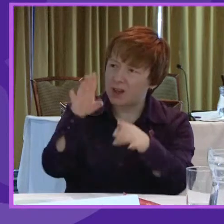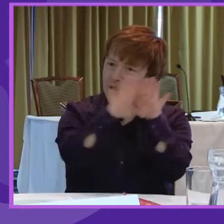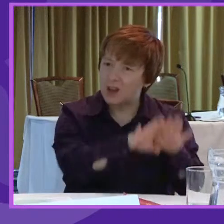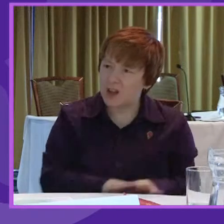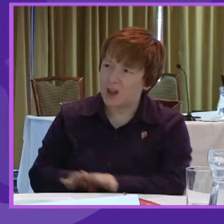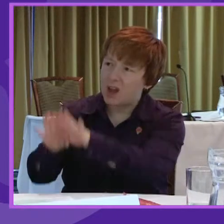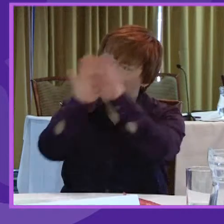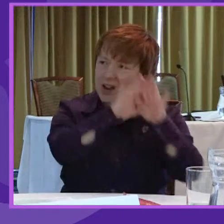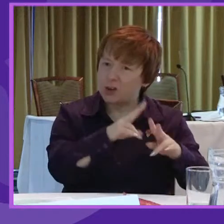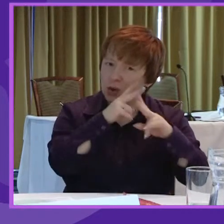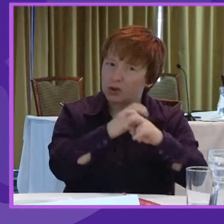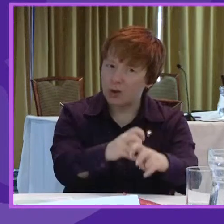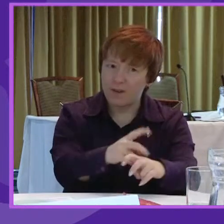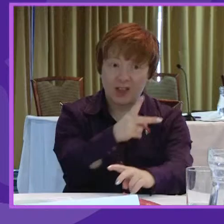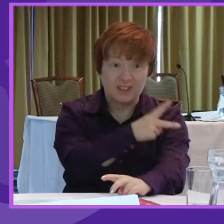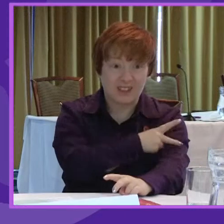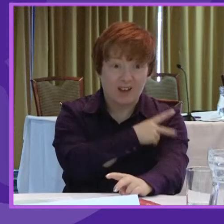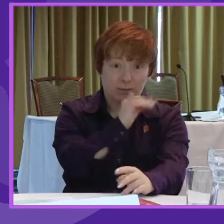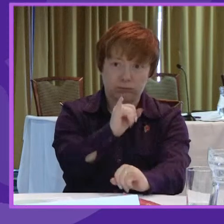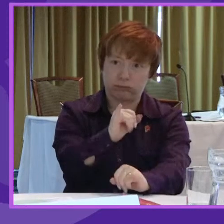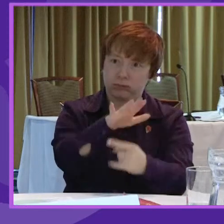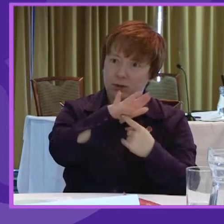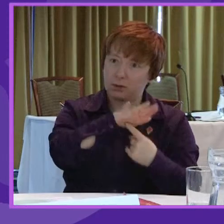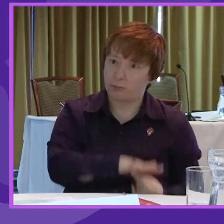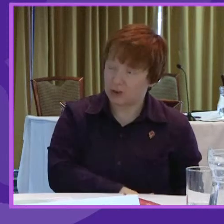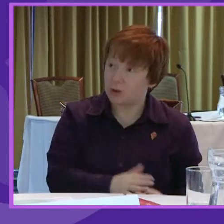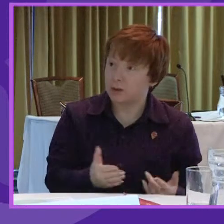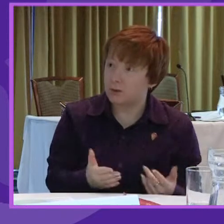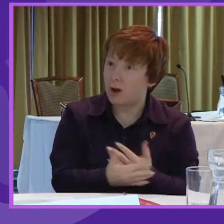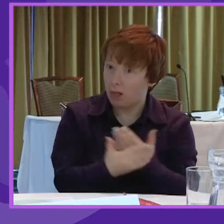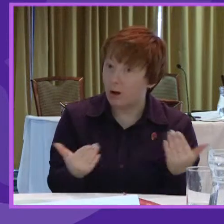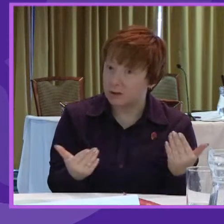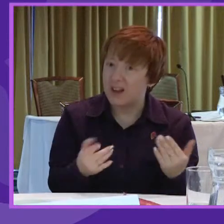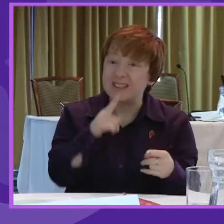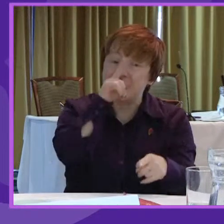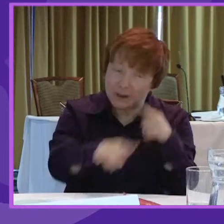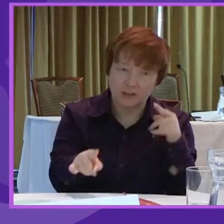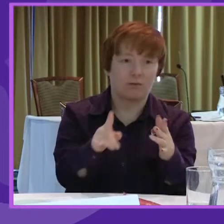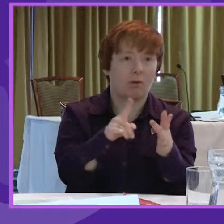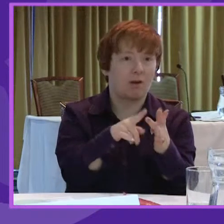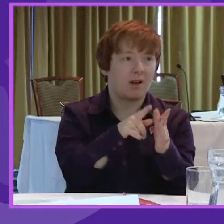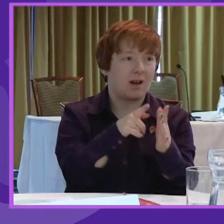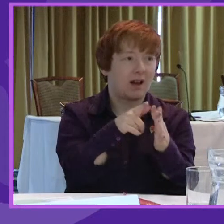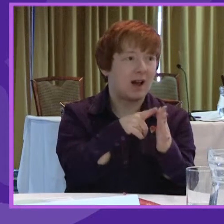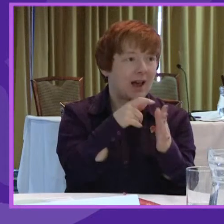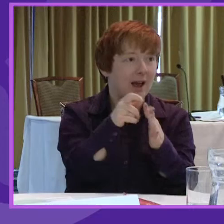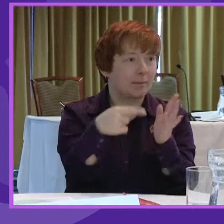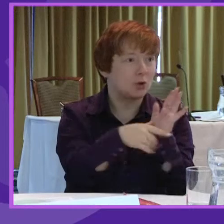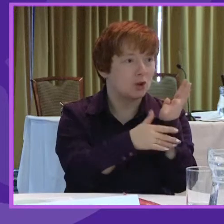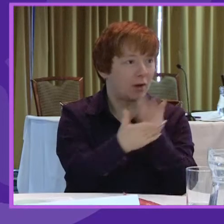Geeta, around the really high rates of depression in psychological professionals, especially in IAP